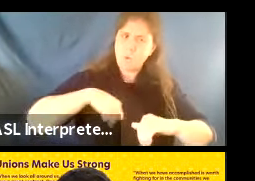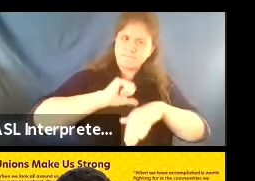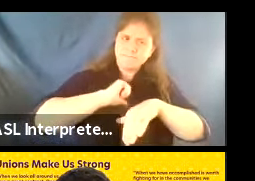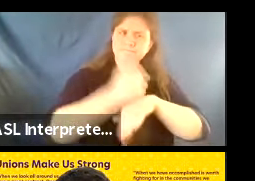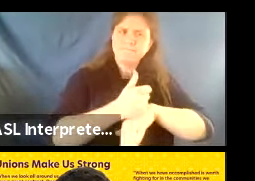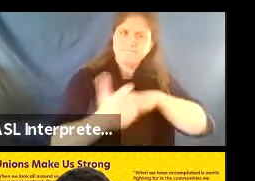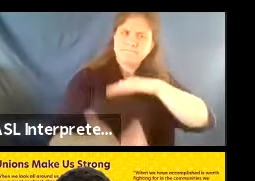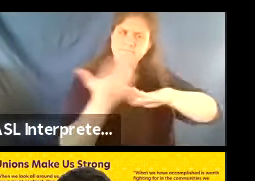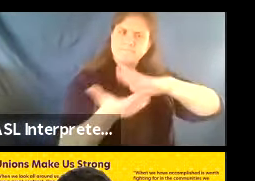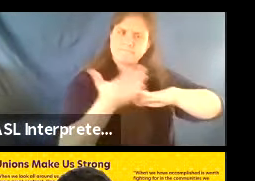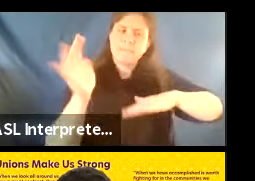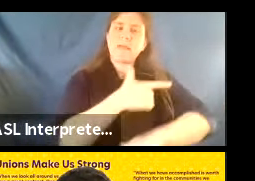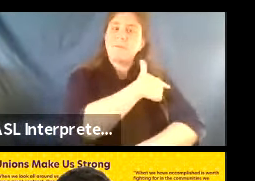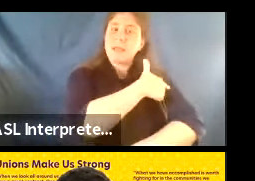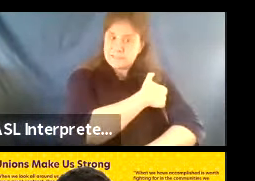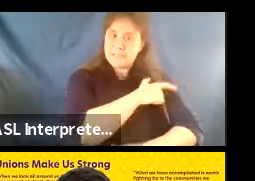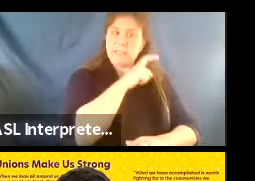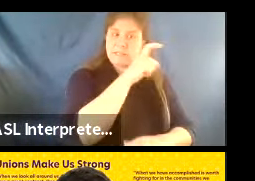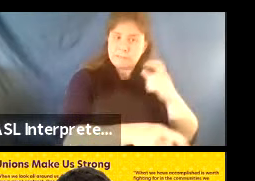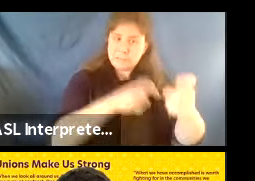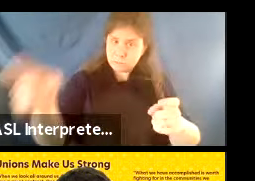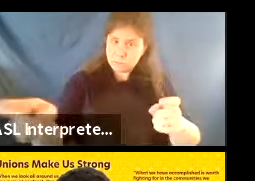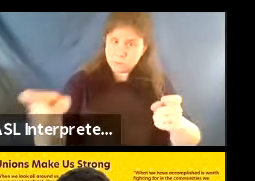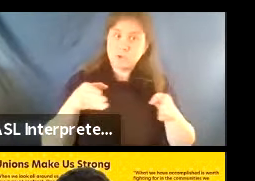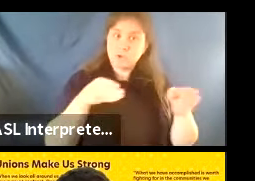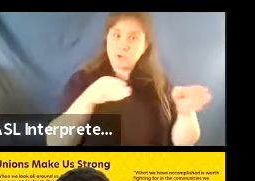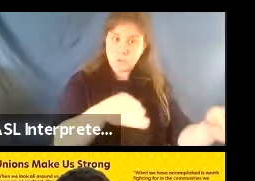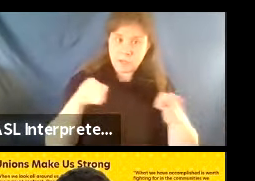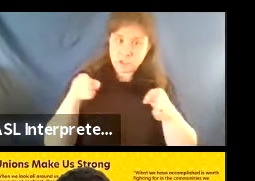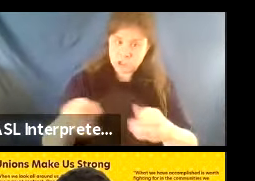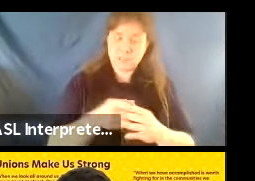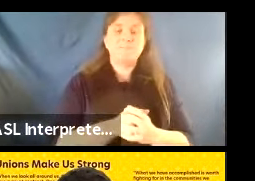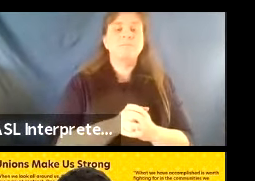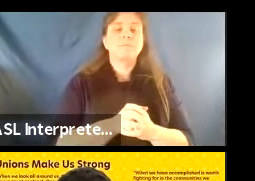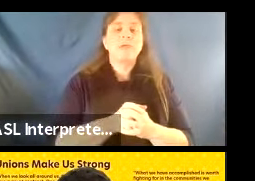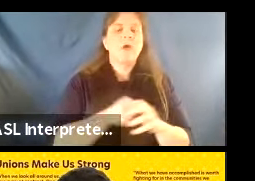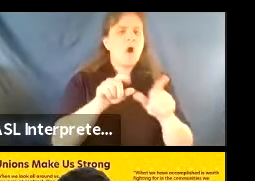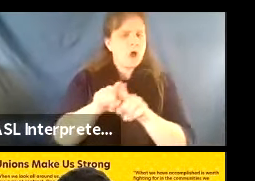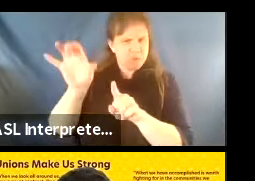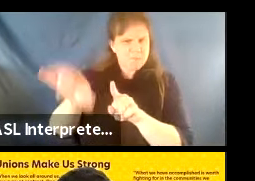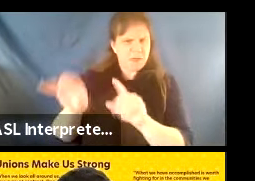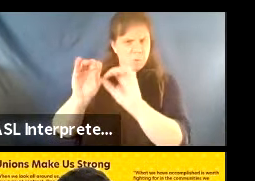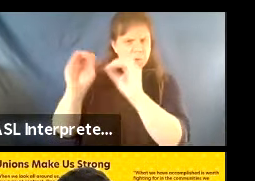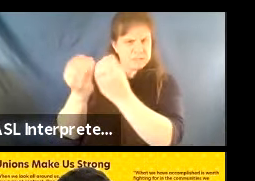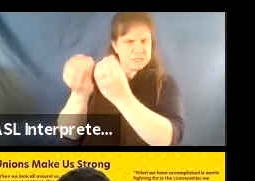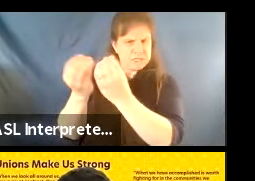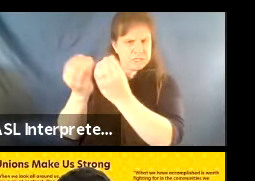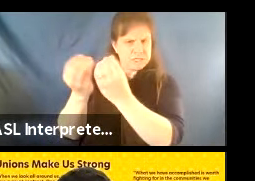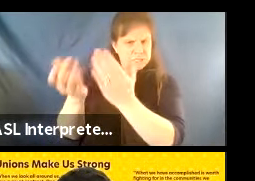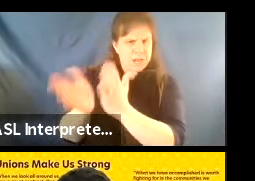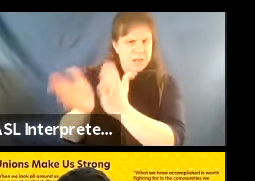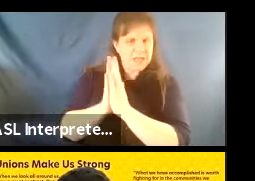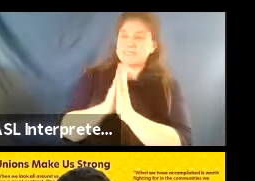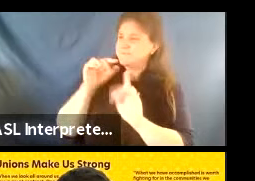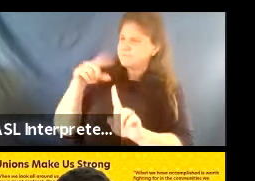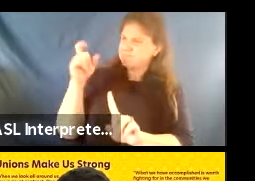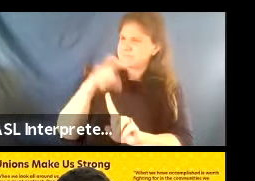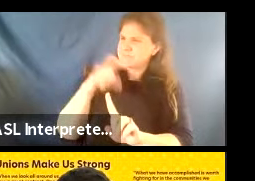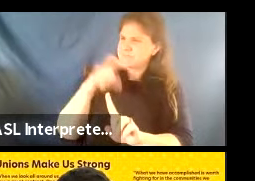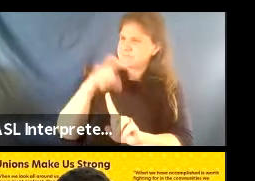strategy. And in that, we have asked them to speak to this question about how employers will